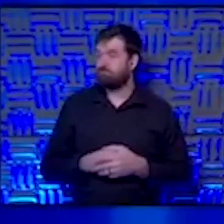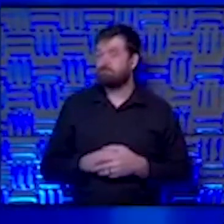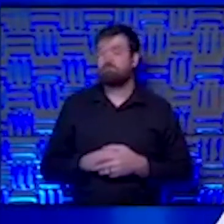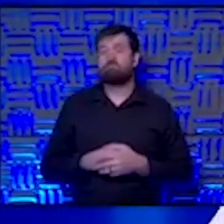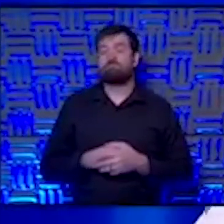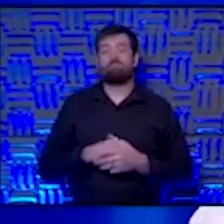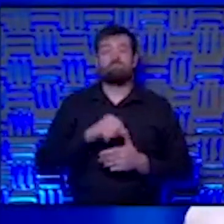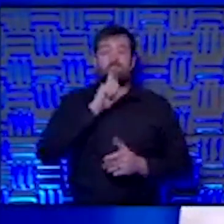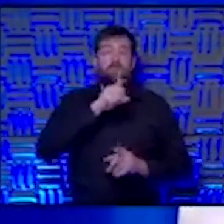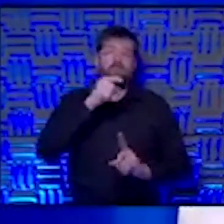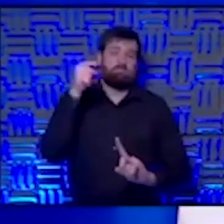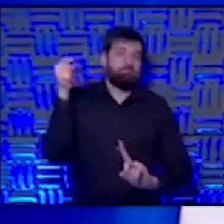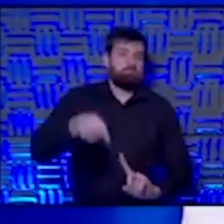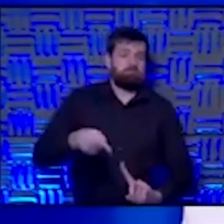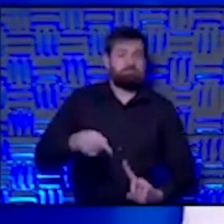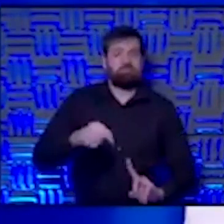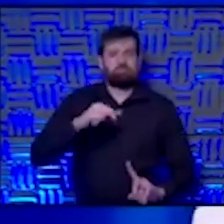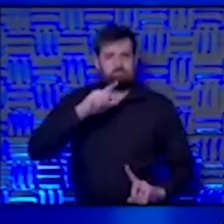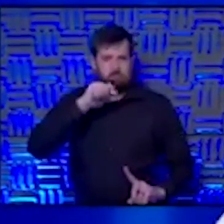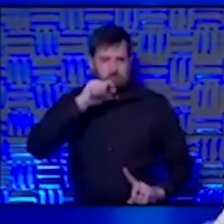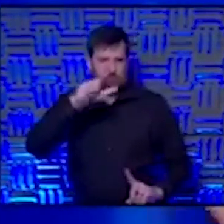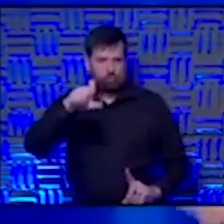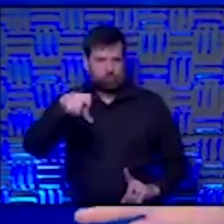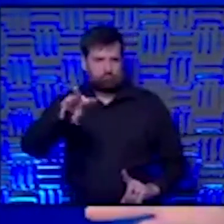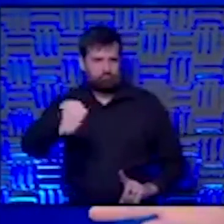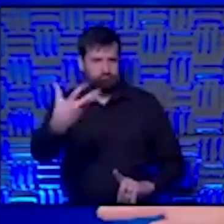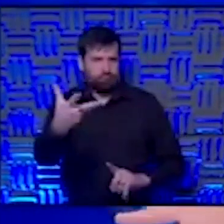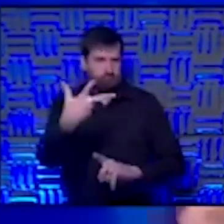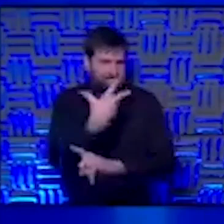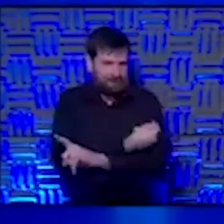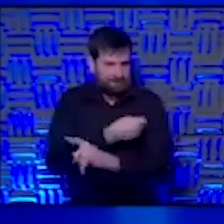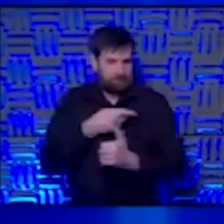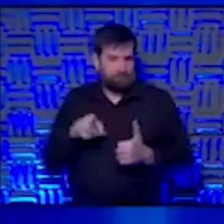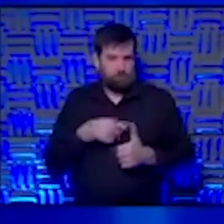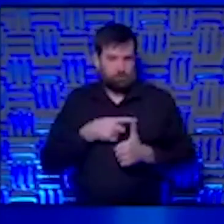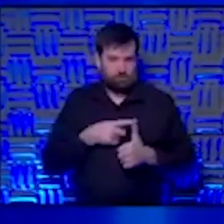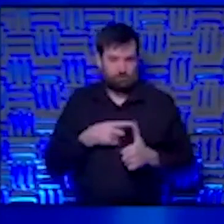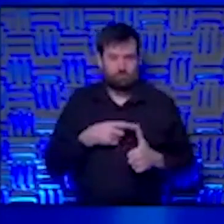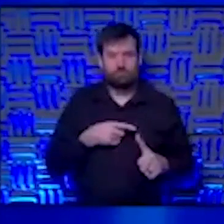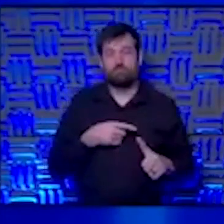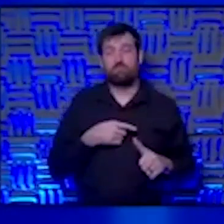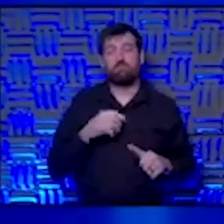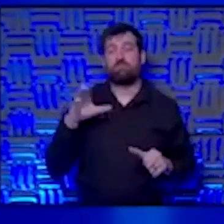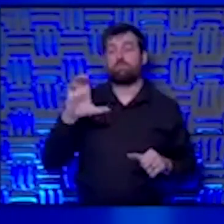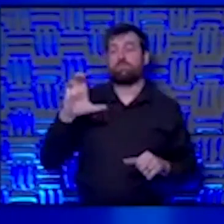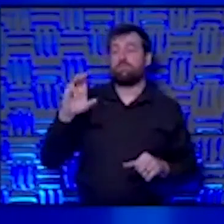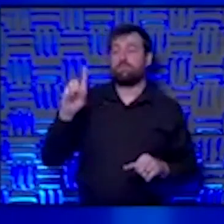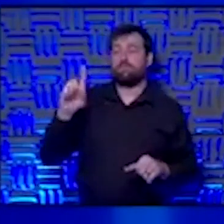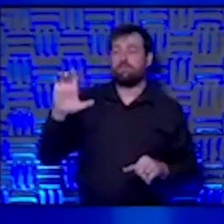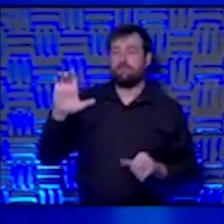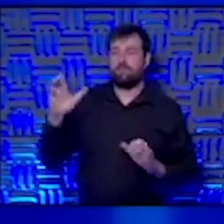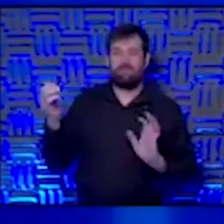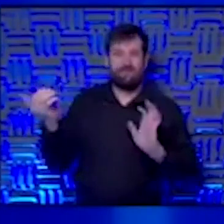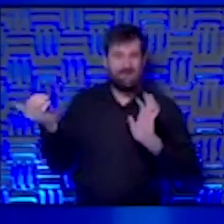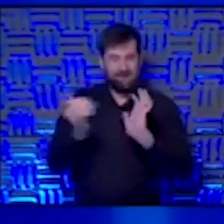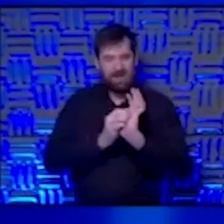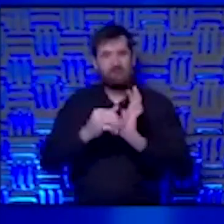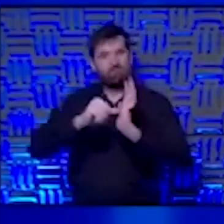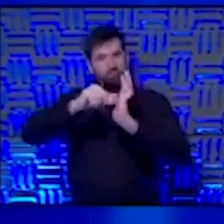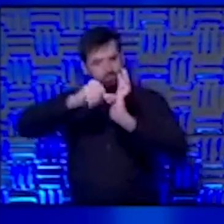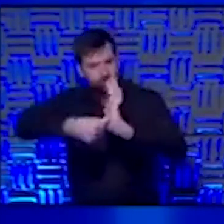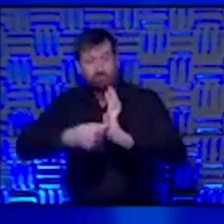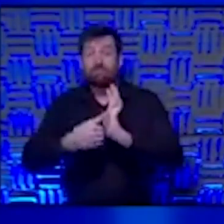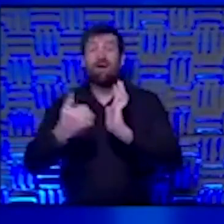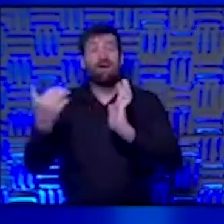heart of this question is who should get the vaccine first. And I think that the CDC, again, affirmed this weekend,